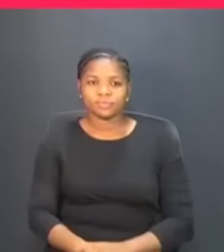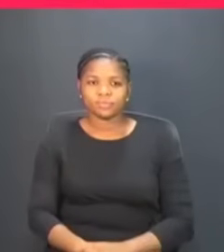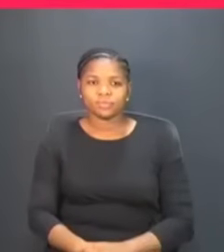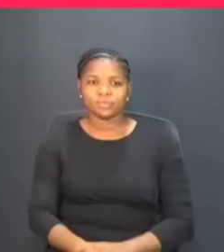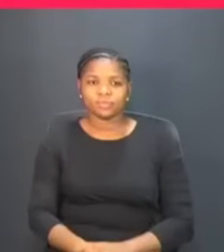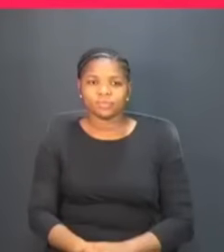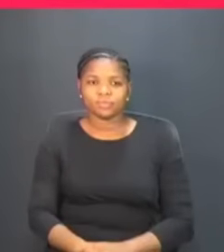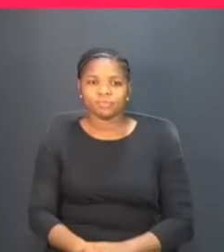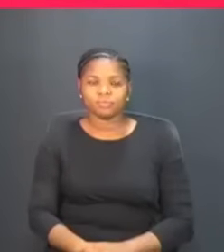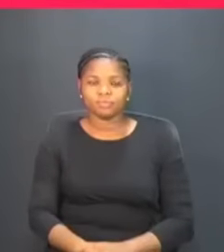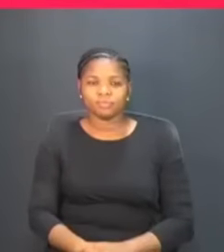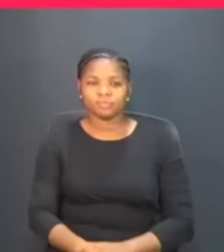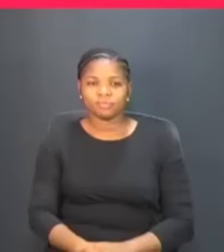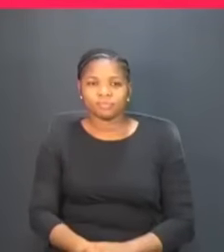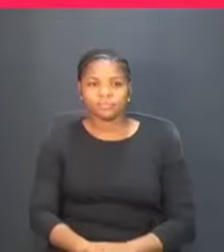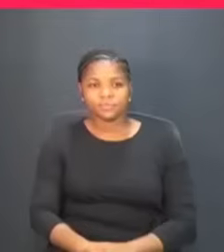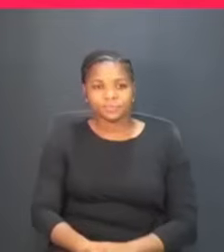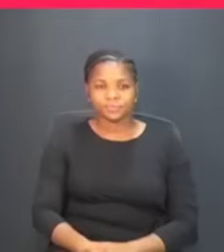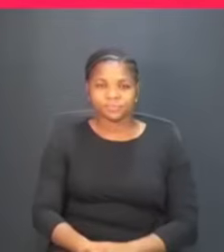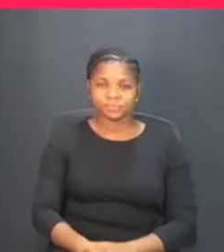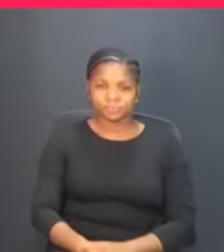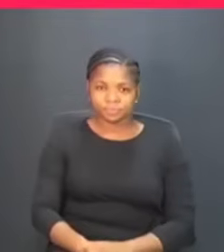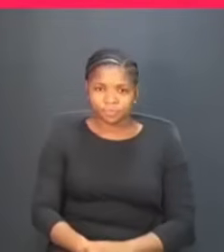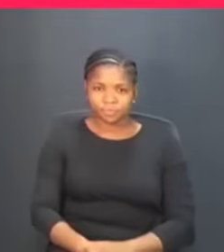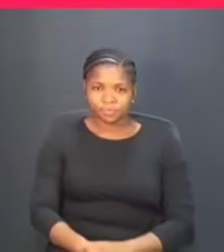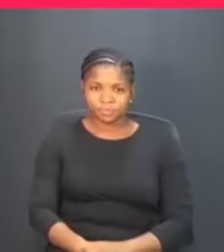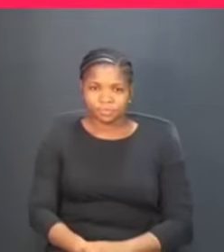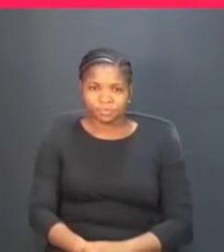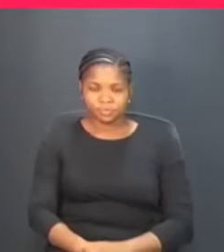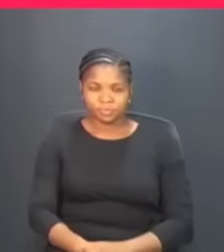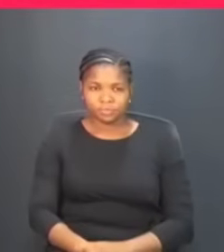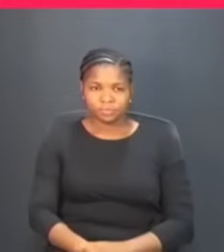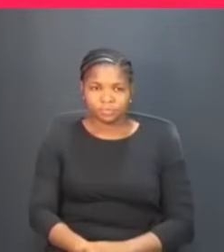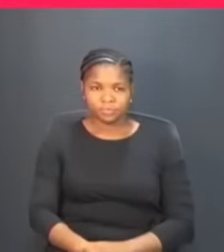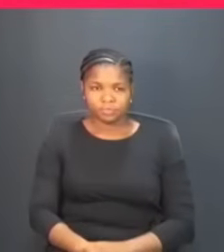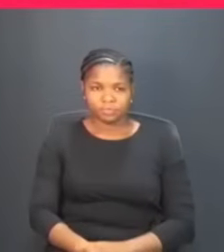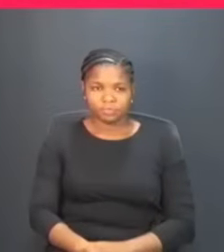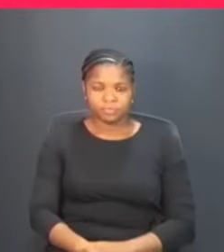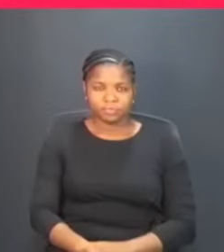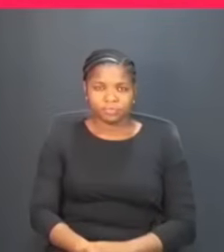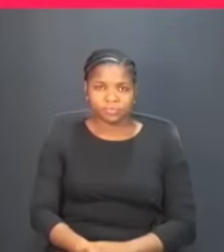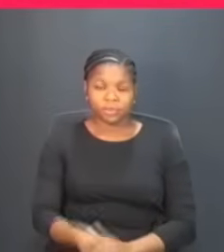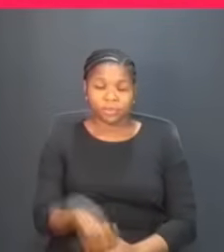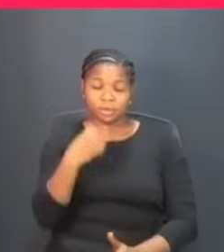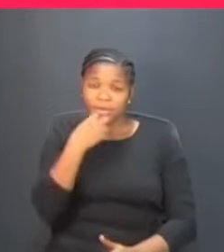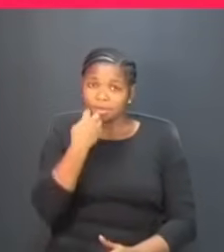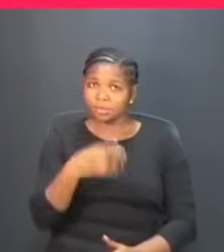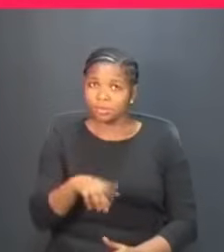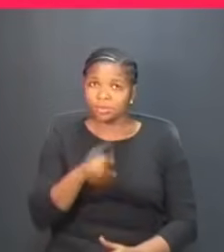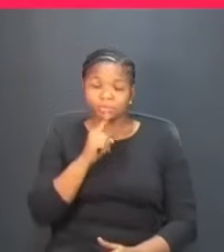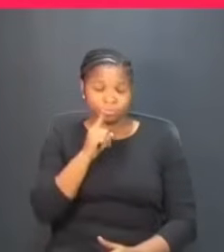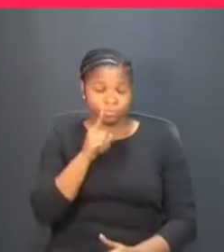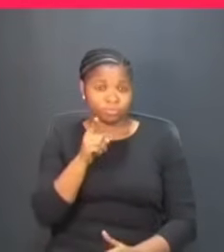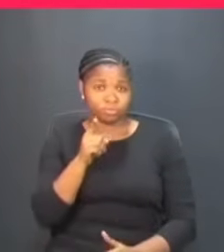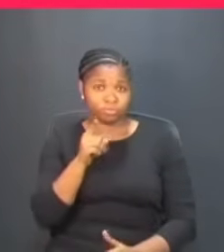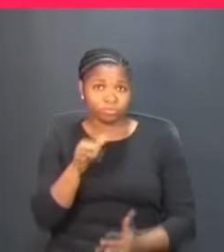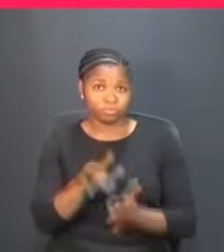Yes, Honorable. Mr. Speaker, thank you very much. Mr. Speaker, it's true. It's actually true